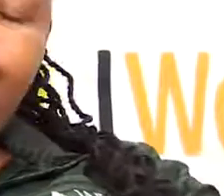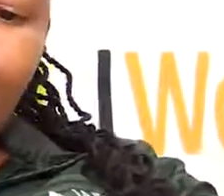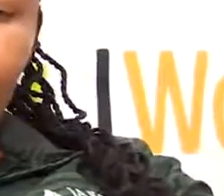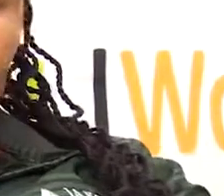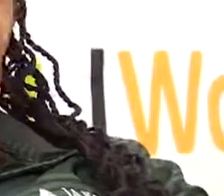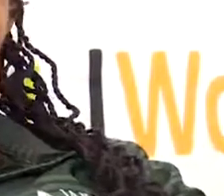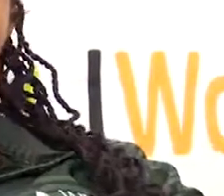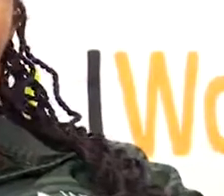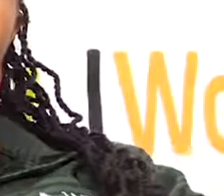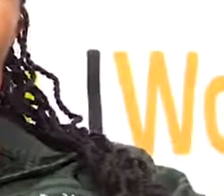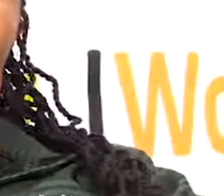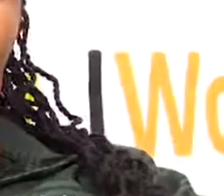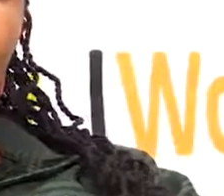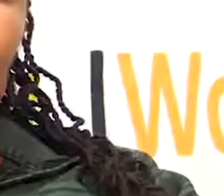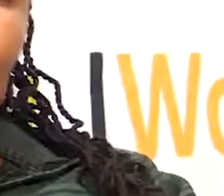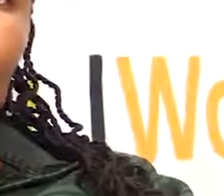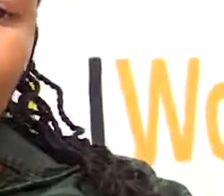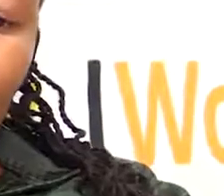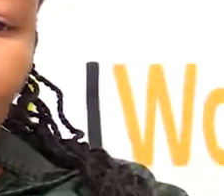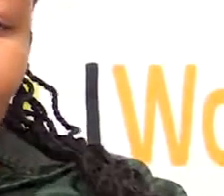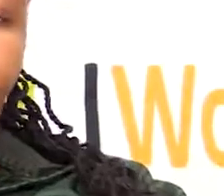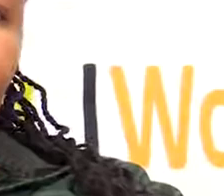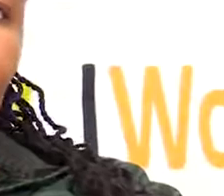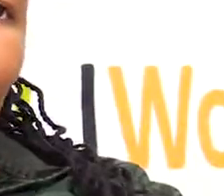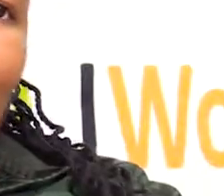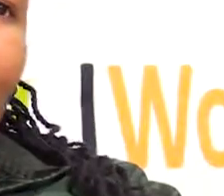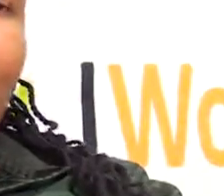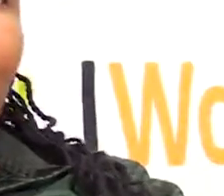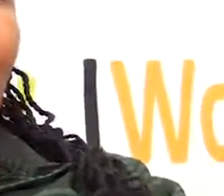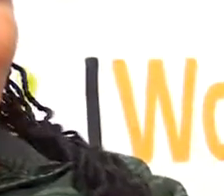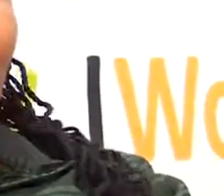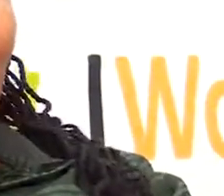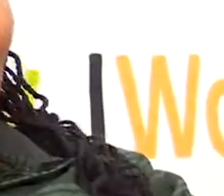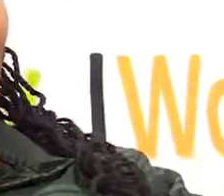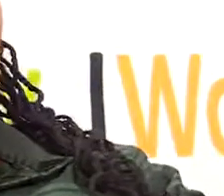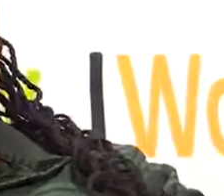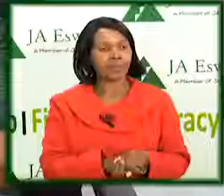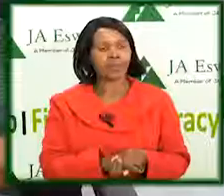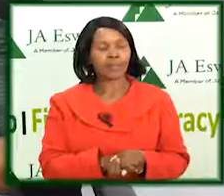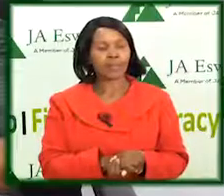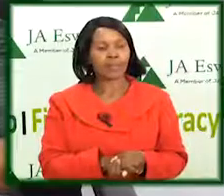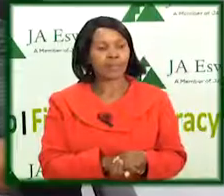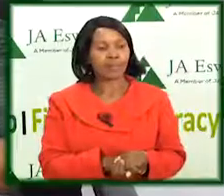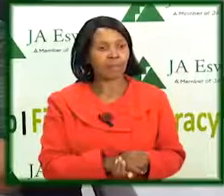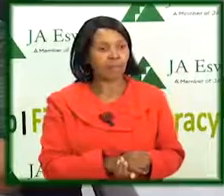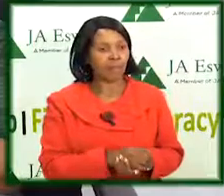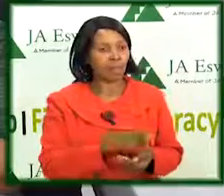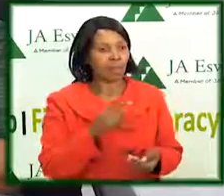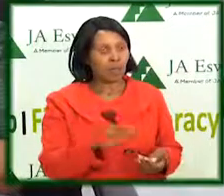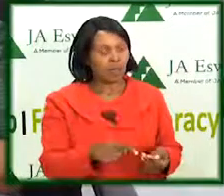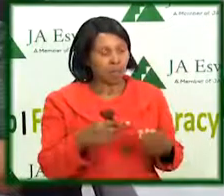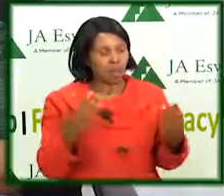that you really need to give your all as you do it. And that is where maybe the lazy bones will start